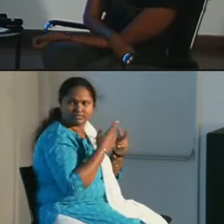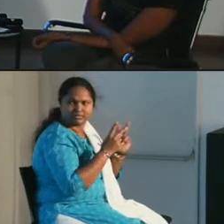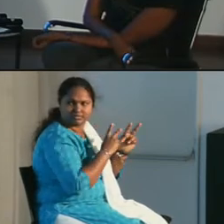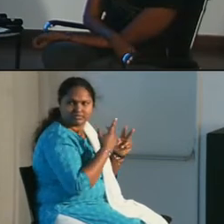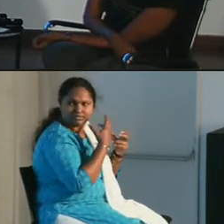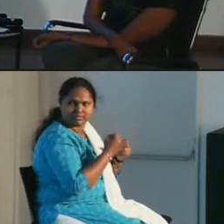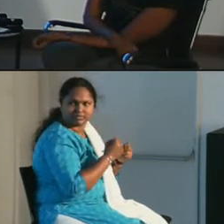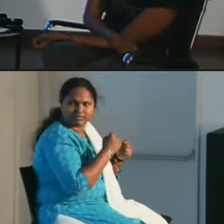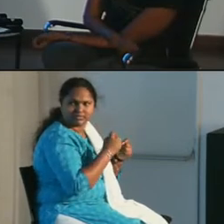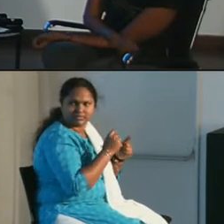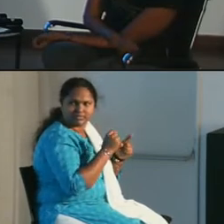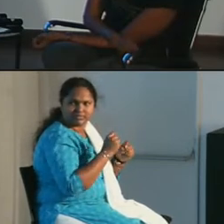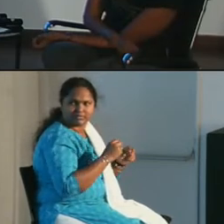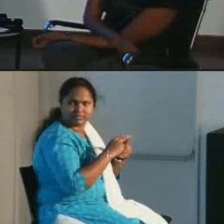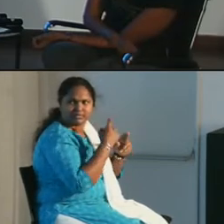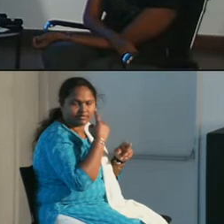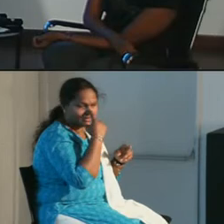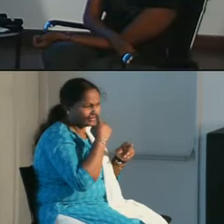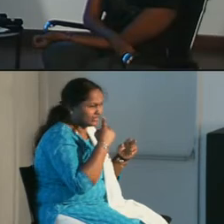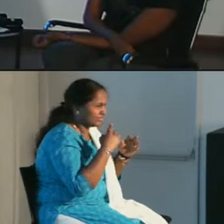One specific to men.